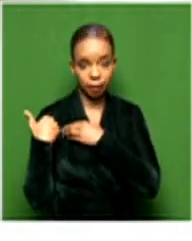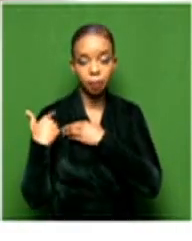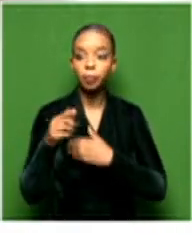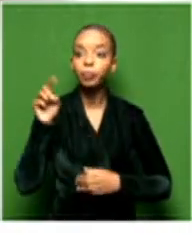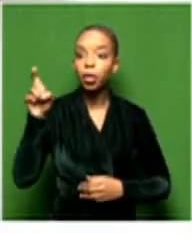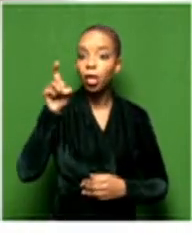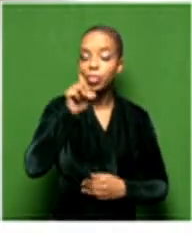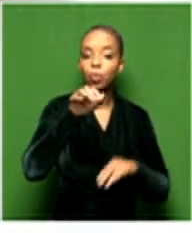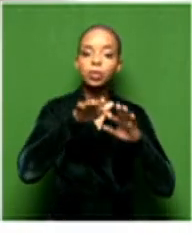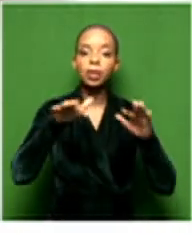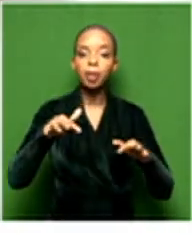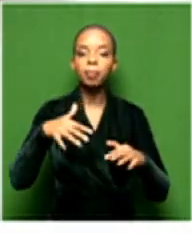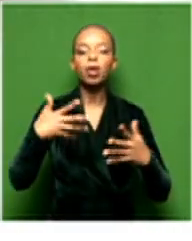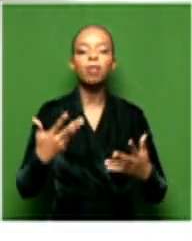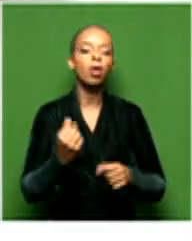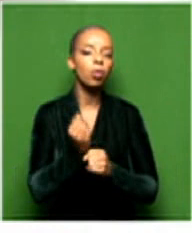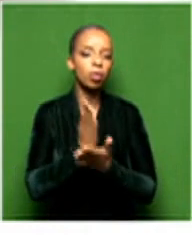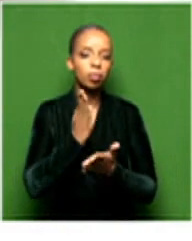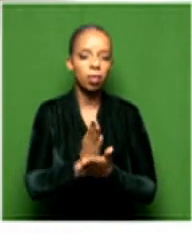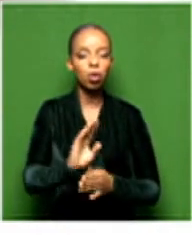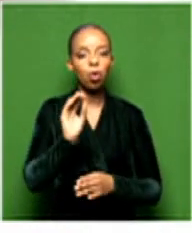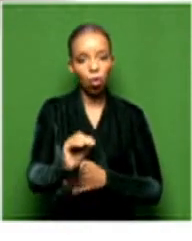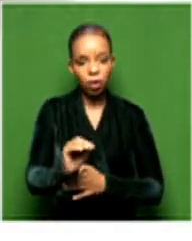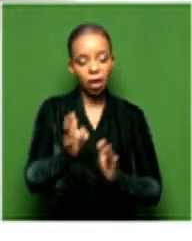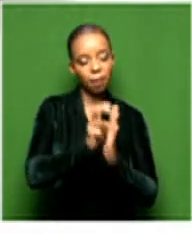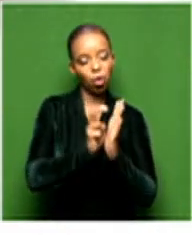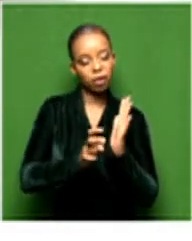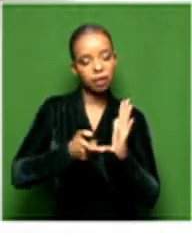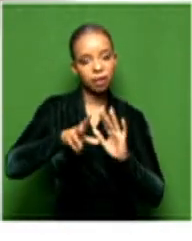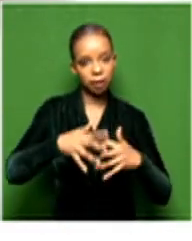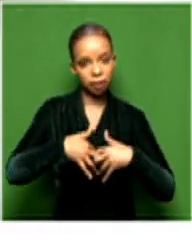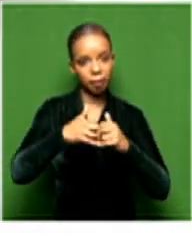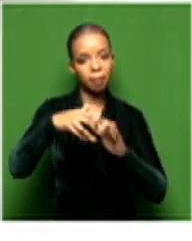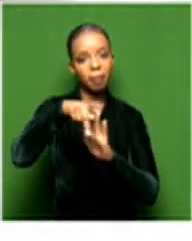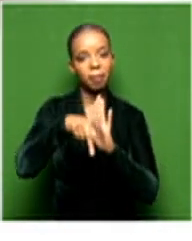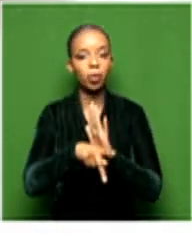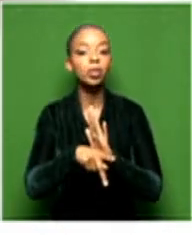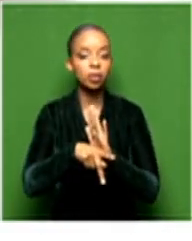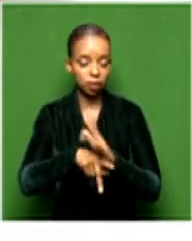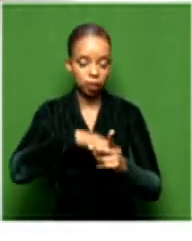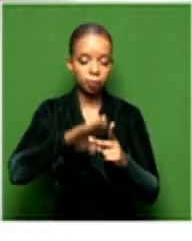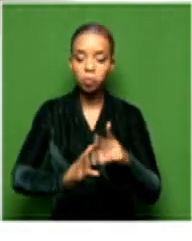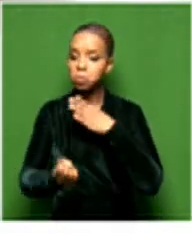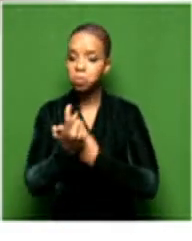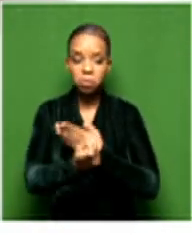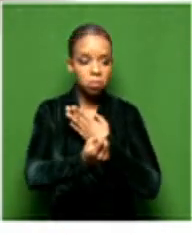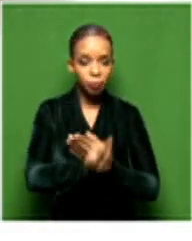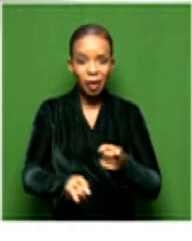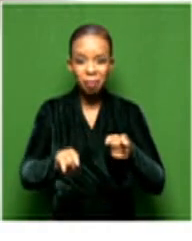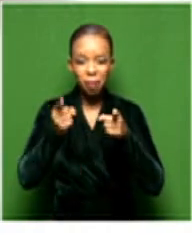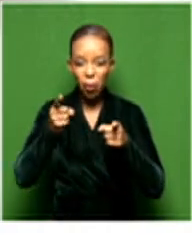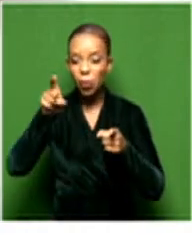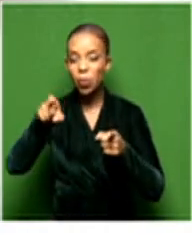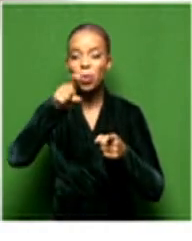would be responsible for ensuring that the relevant policies are in place and that risks and hazards are identified timeously and